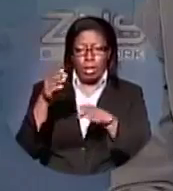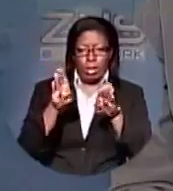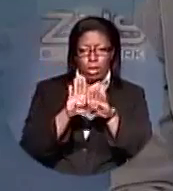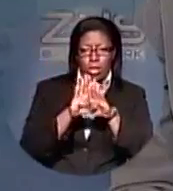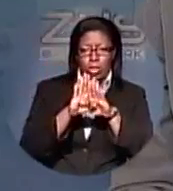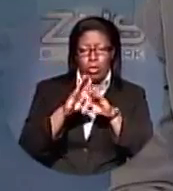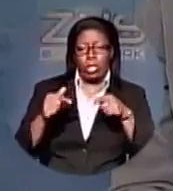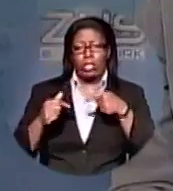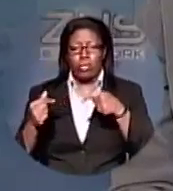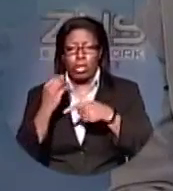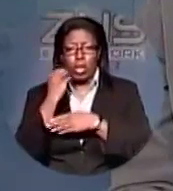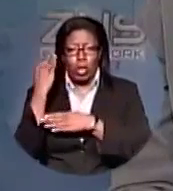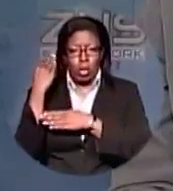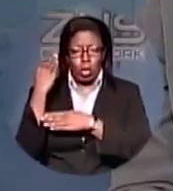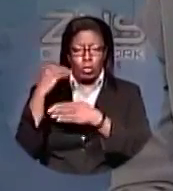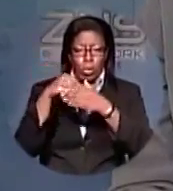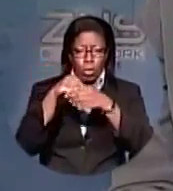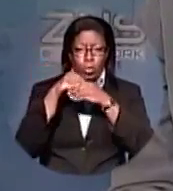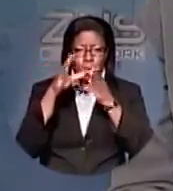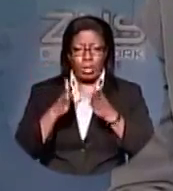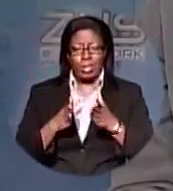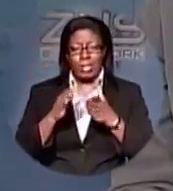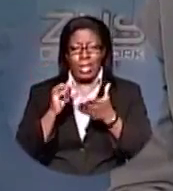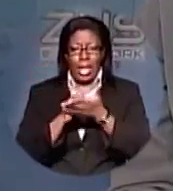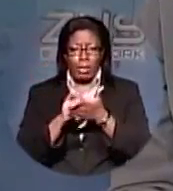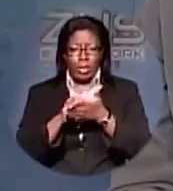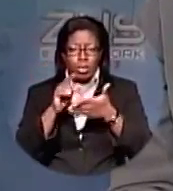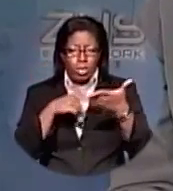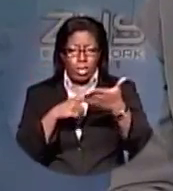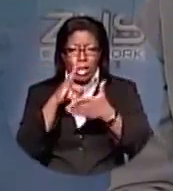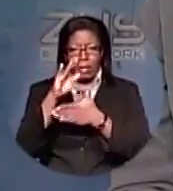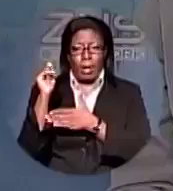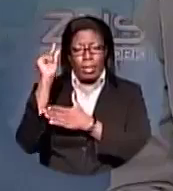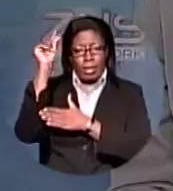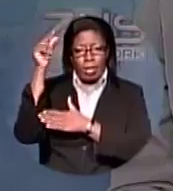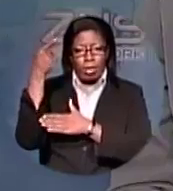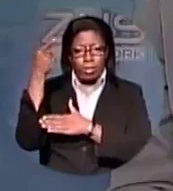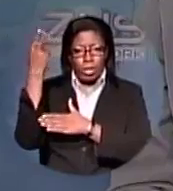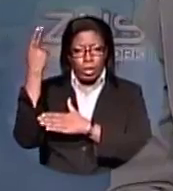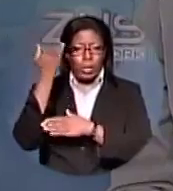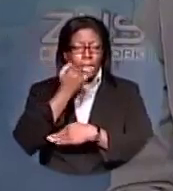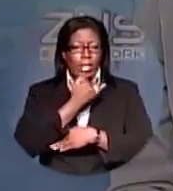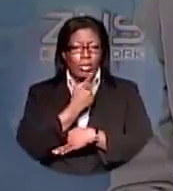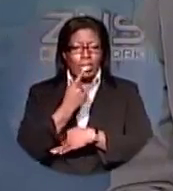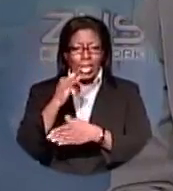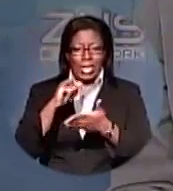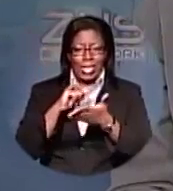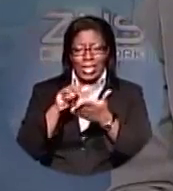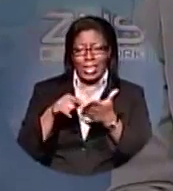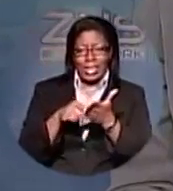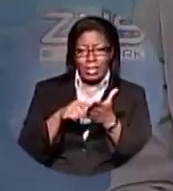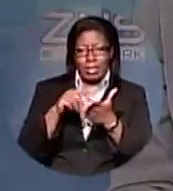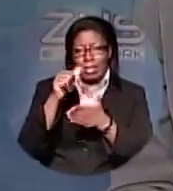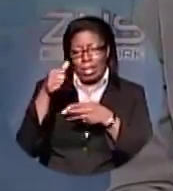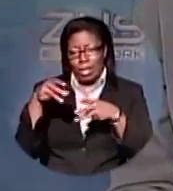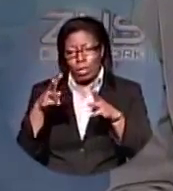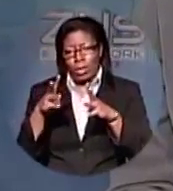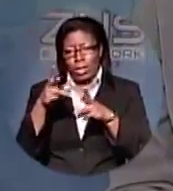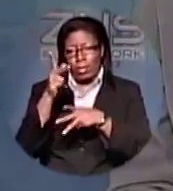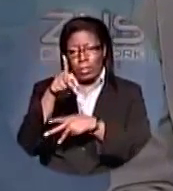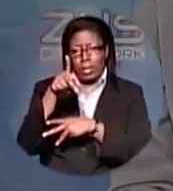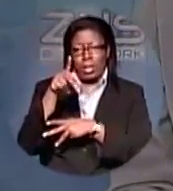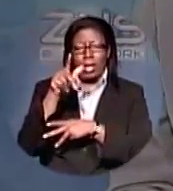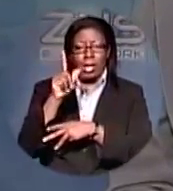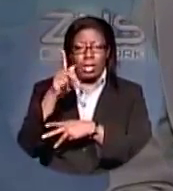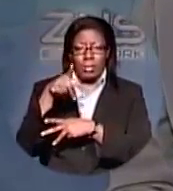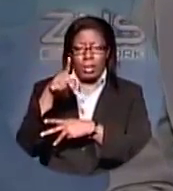struggling homeowners is being criticized by the government. According to Prime Minister Hubert Ingraham, this is another gimmick the PLP can't deliver